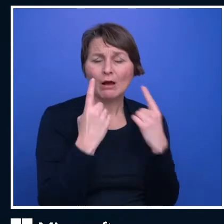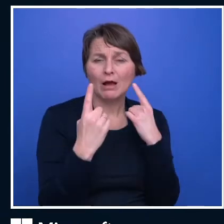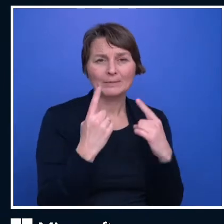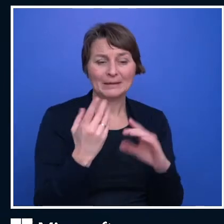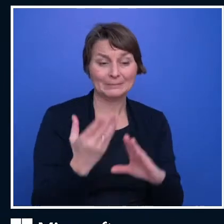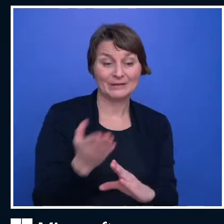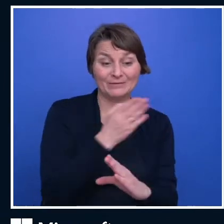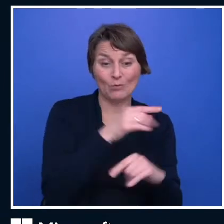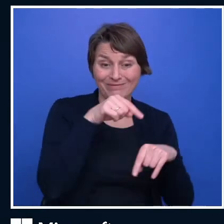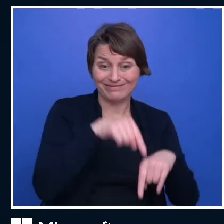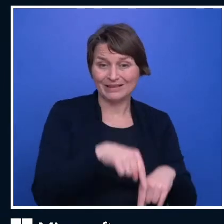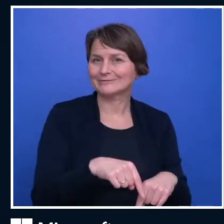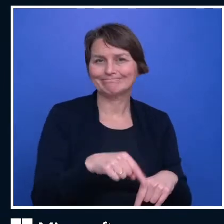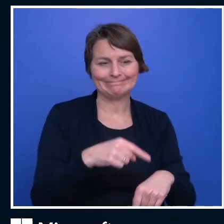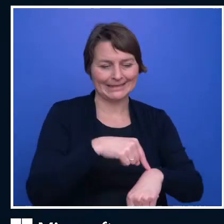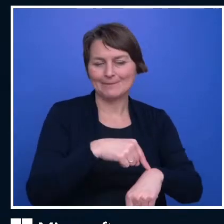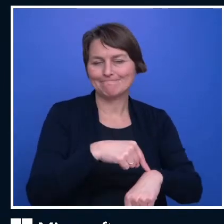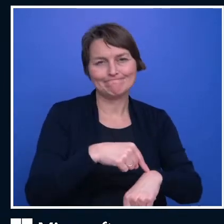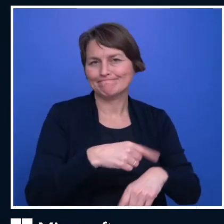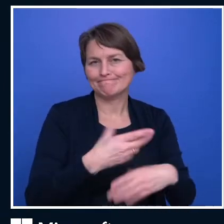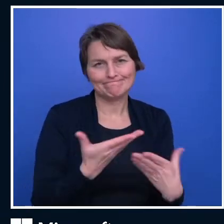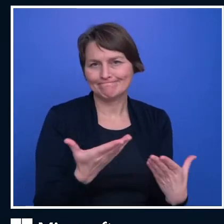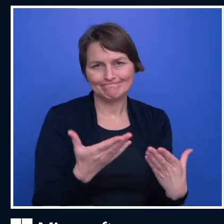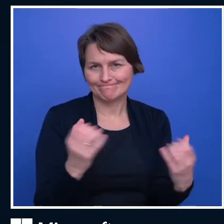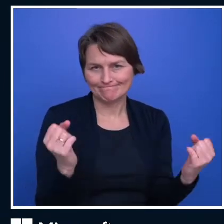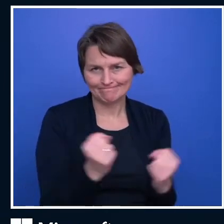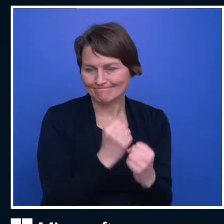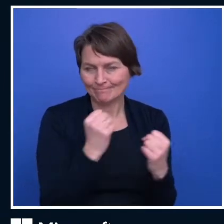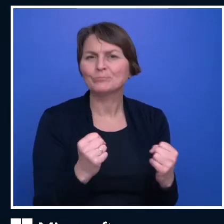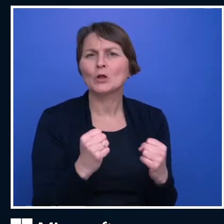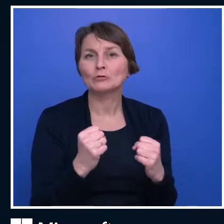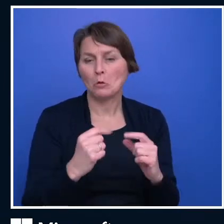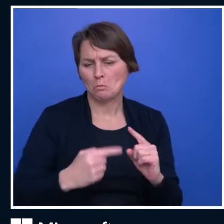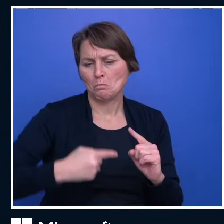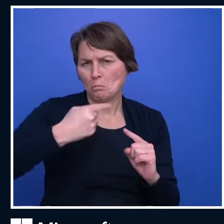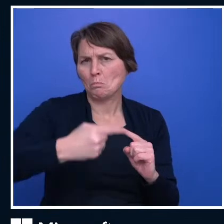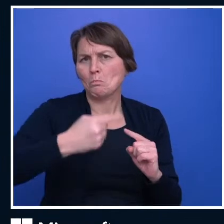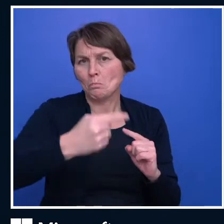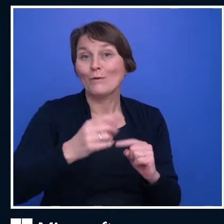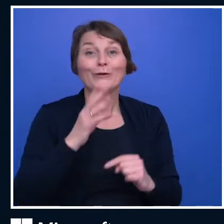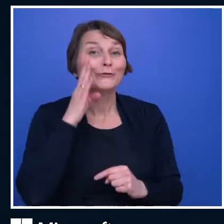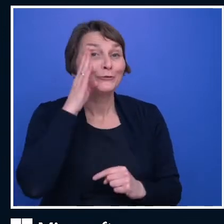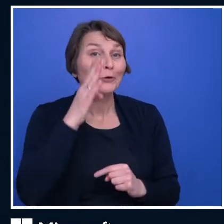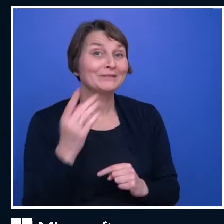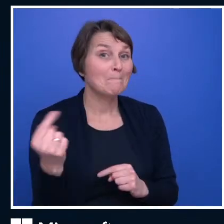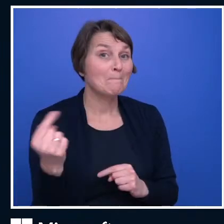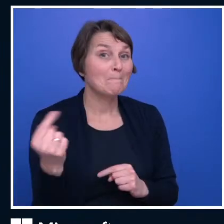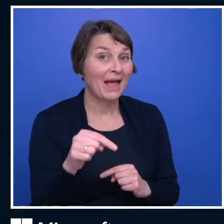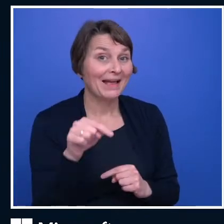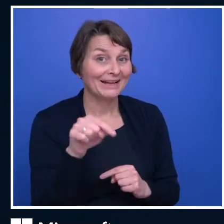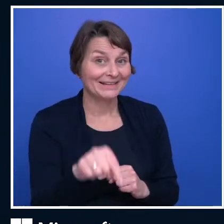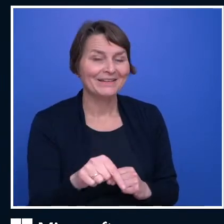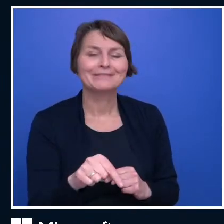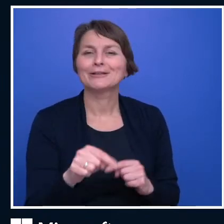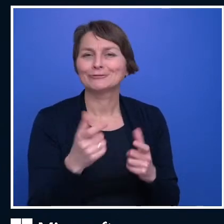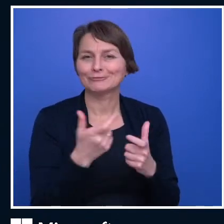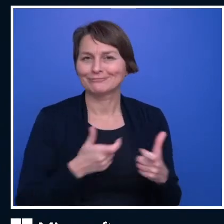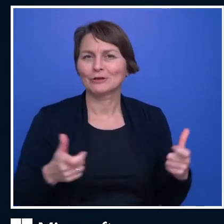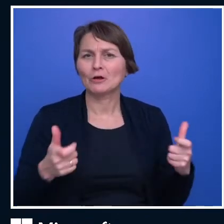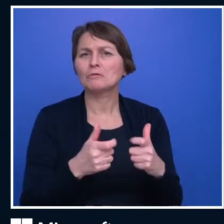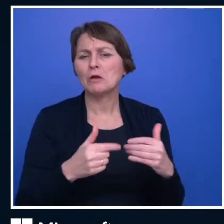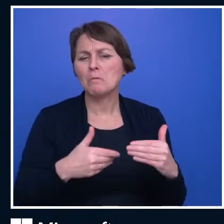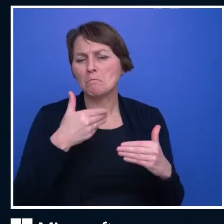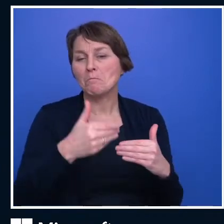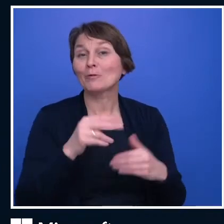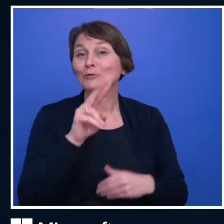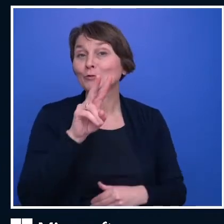conference. So we are definitely thinking of repeating this sometime in the future. So maybe sometime in the beginning of 2021, you